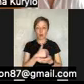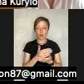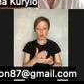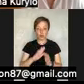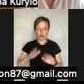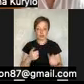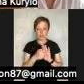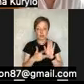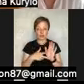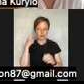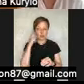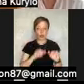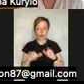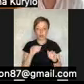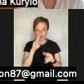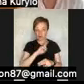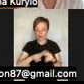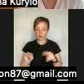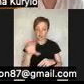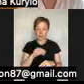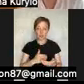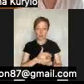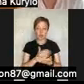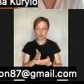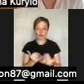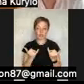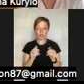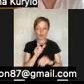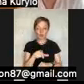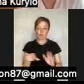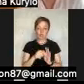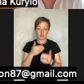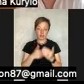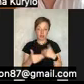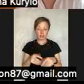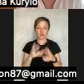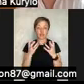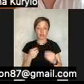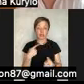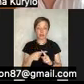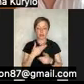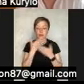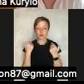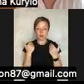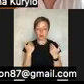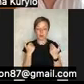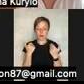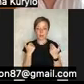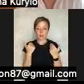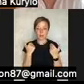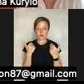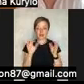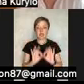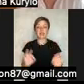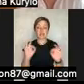to the children's playground, which is absurd. And then after 16 years or 18 years of age, all of the services